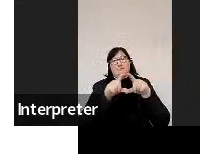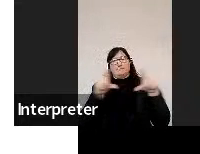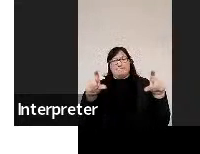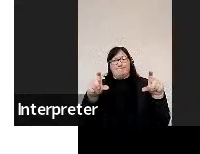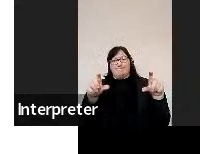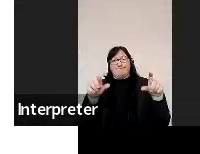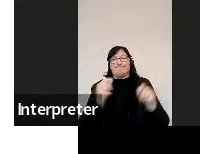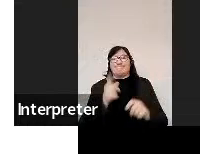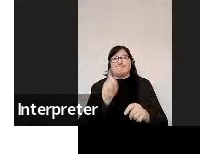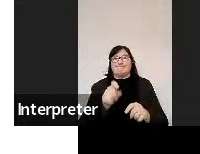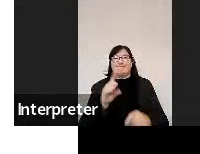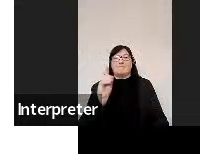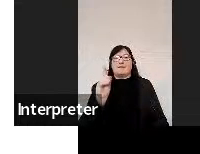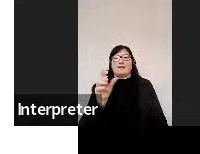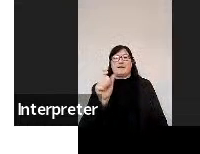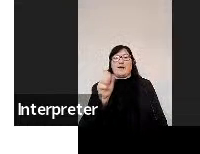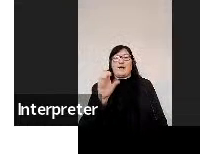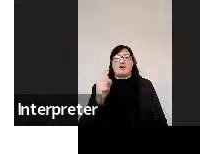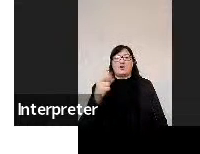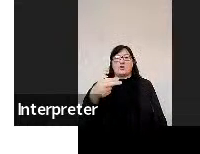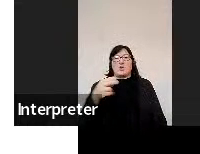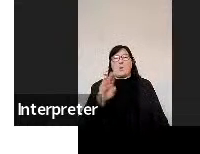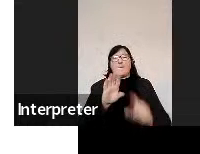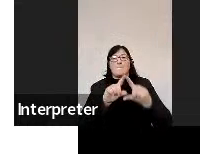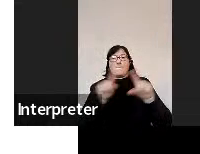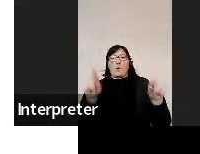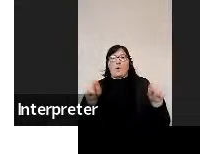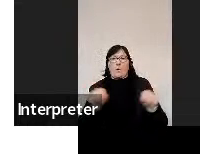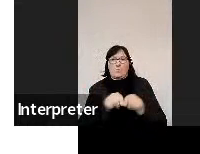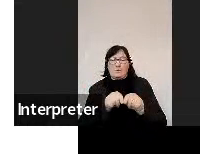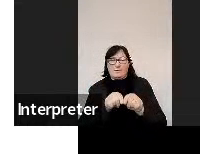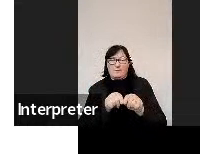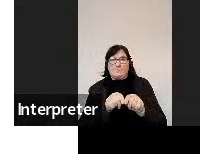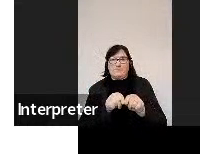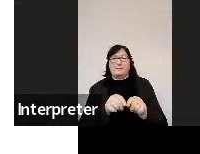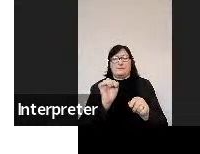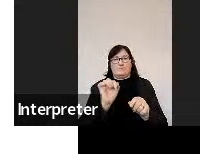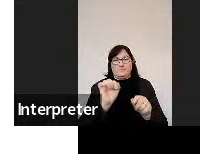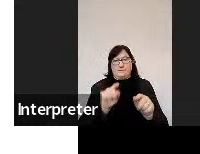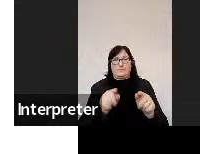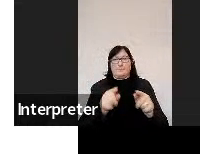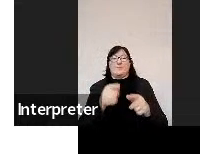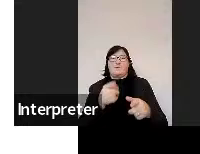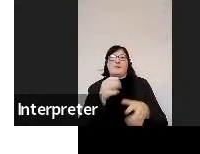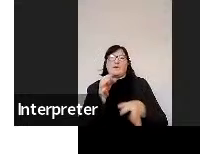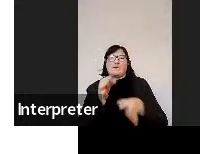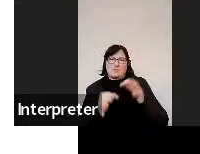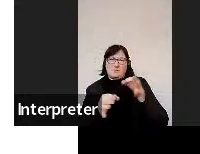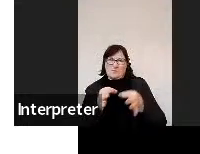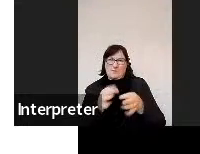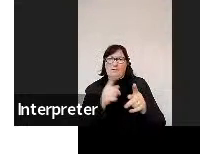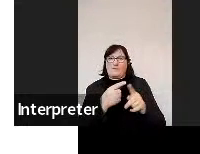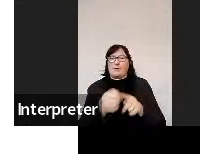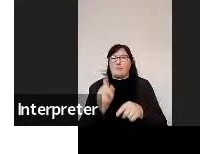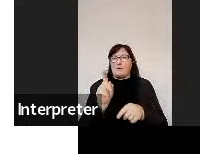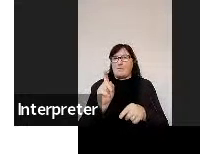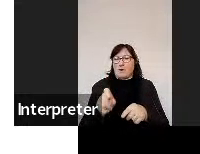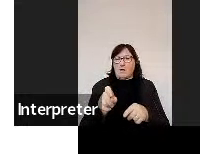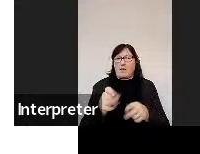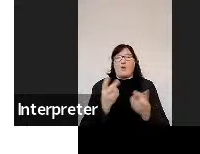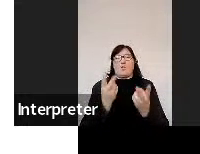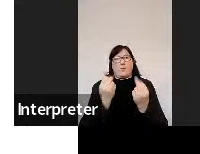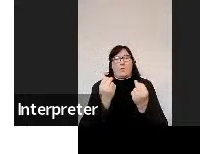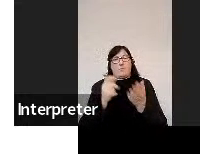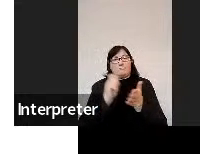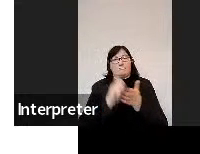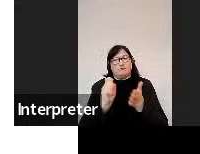dashboard button will take you back to the dashboard that I just explained. Clicking on new application will allow